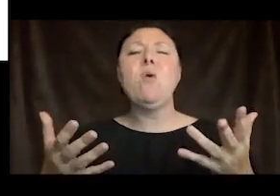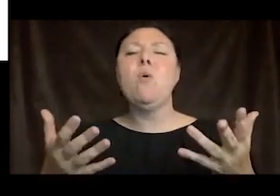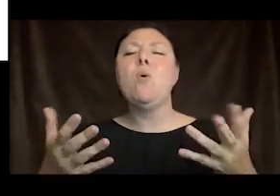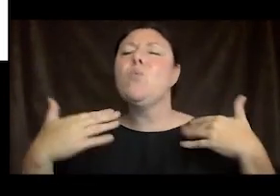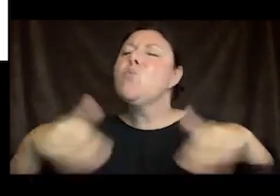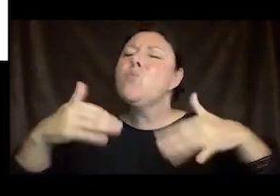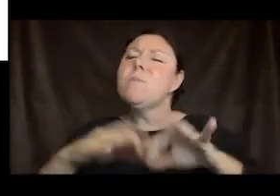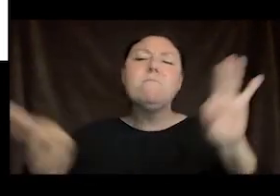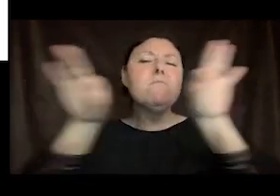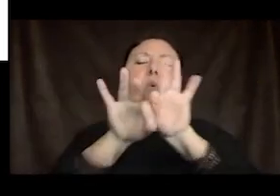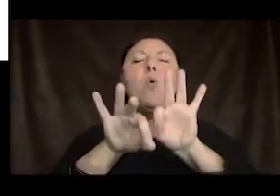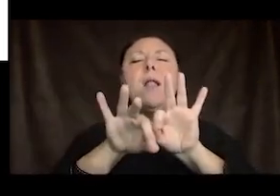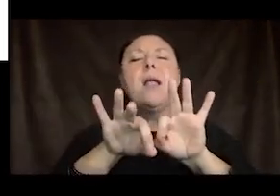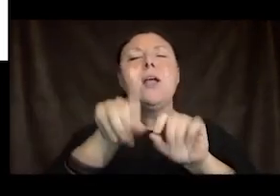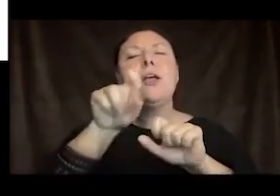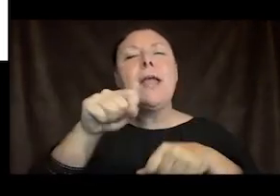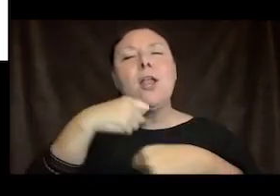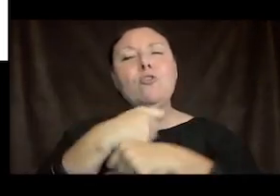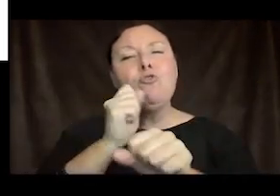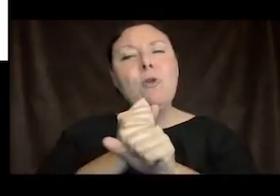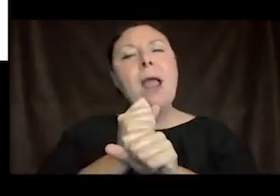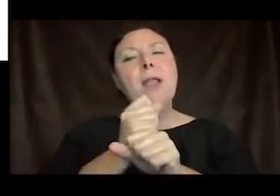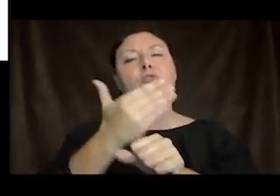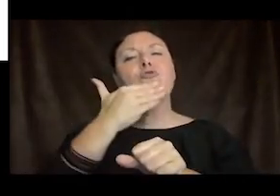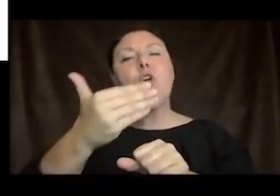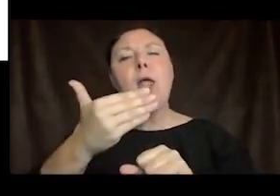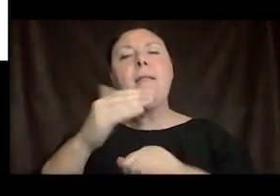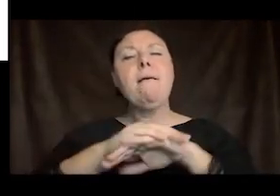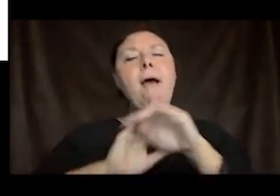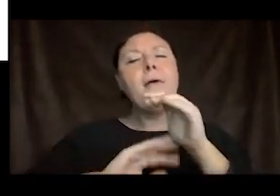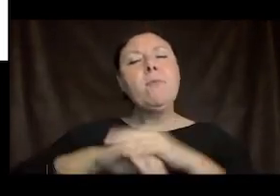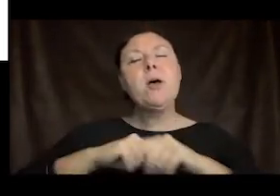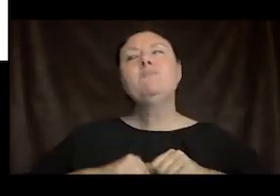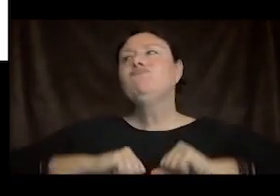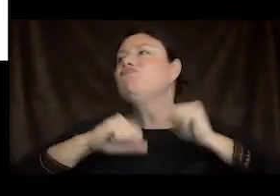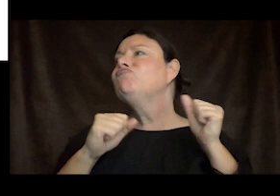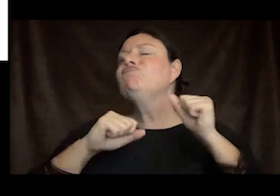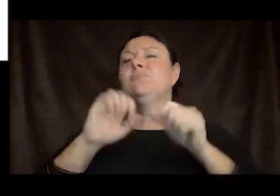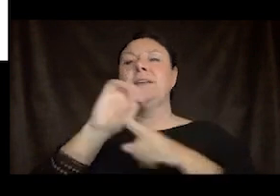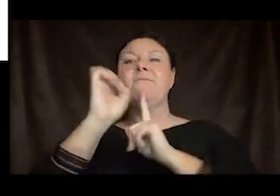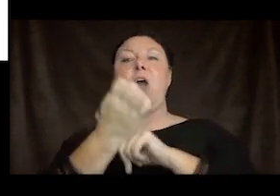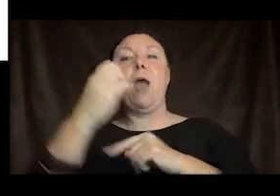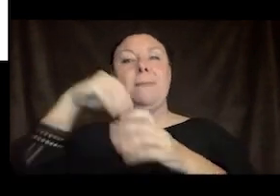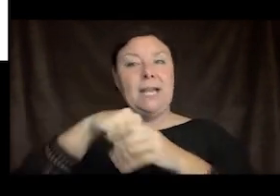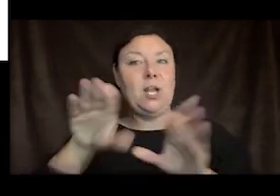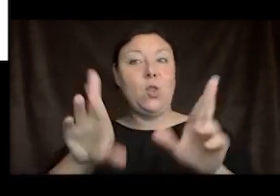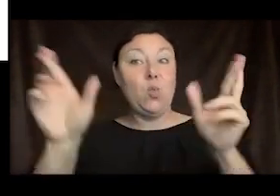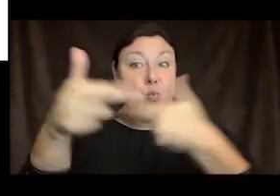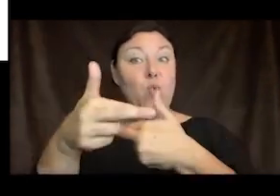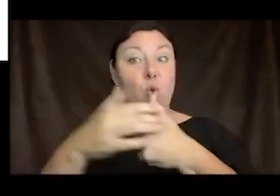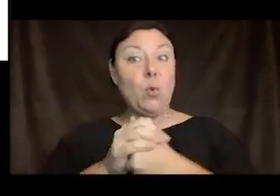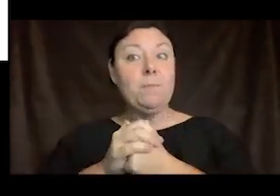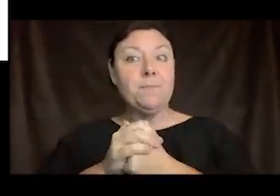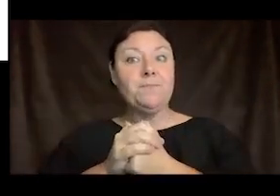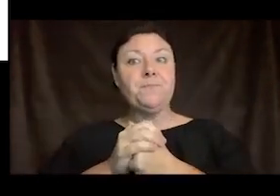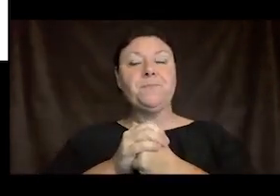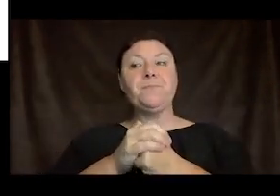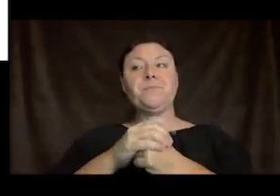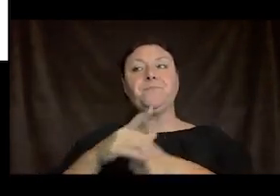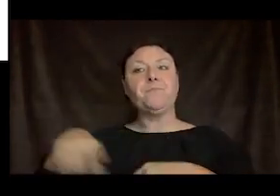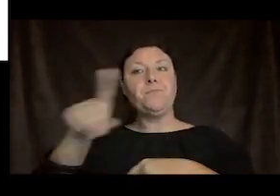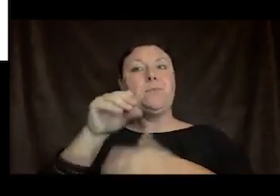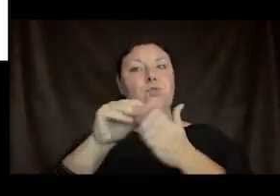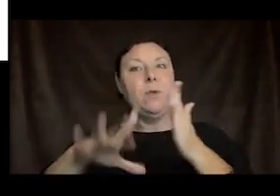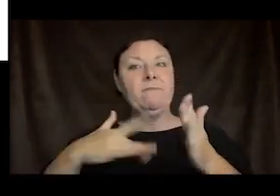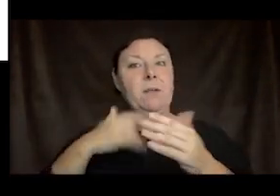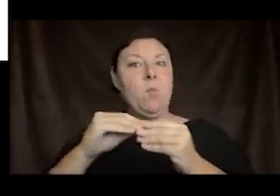where a student can feel cared about and respected. In the early years of education, the